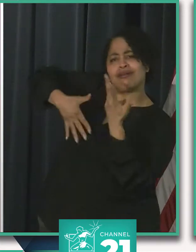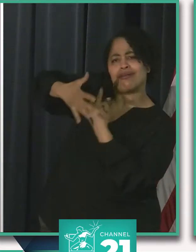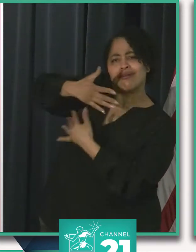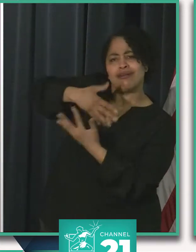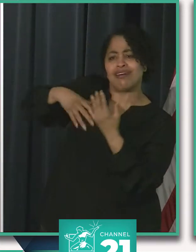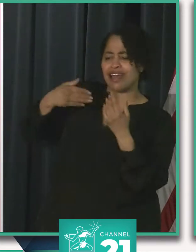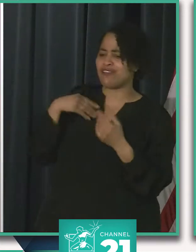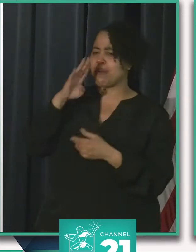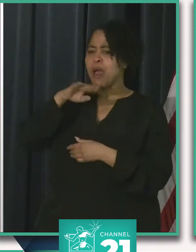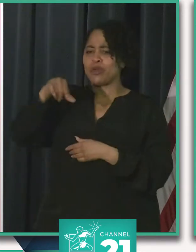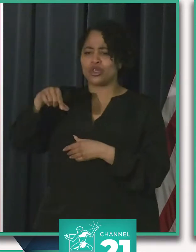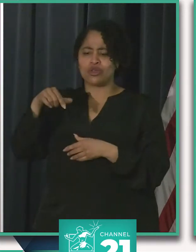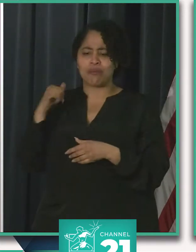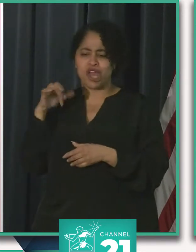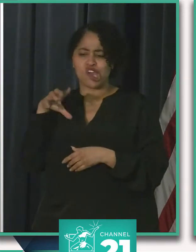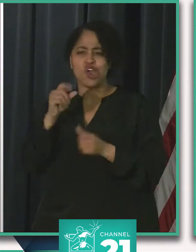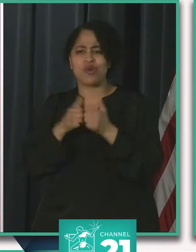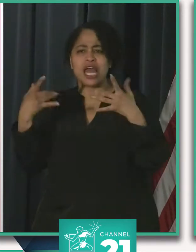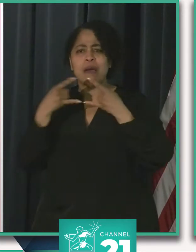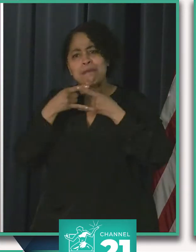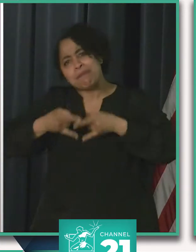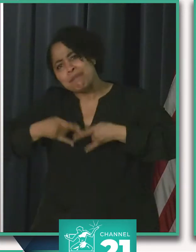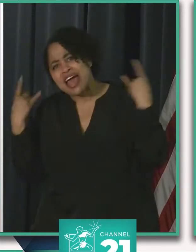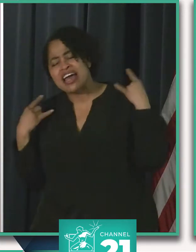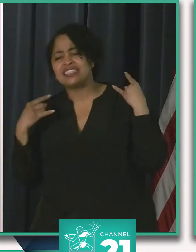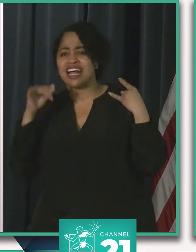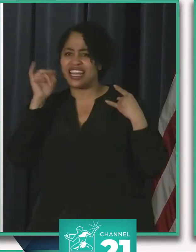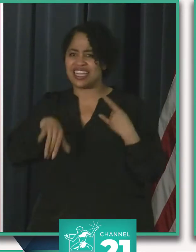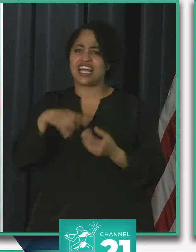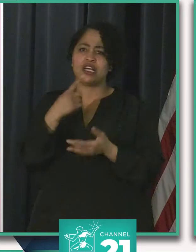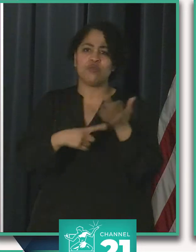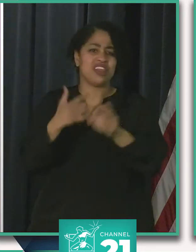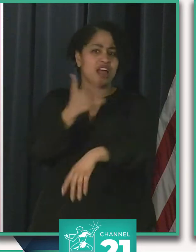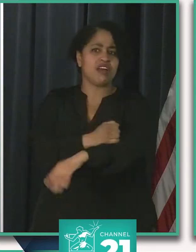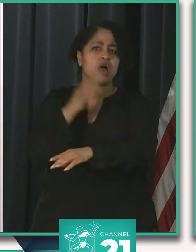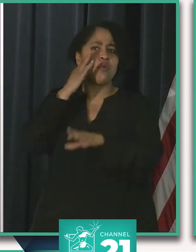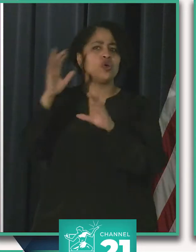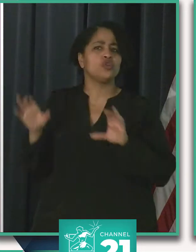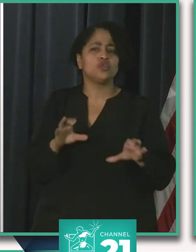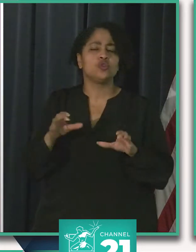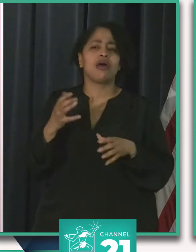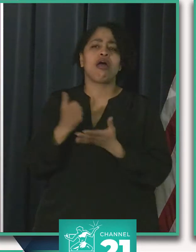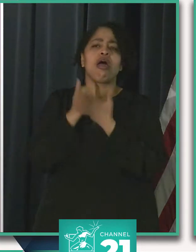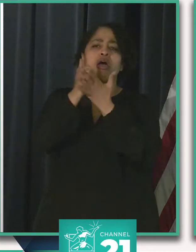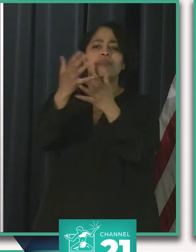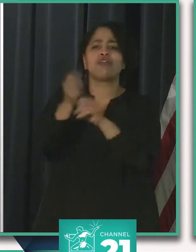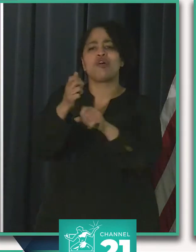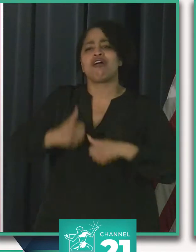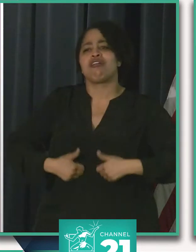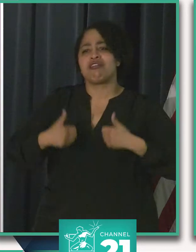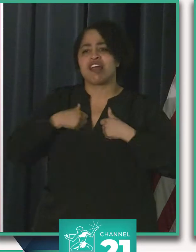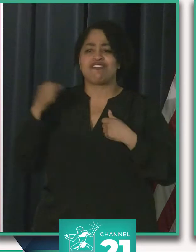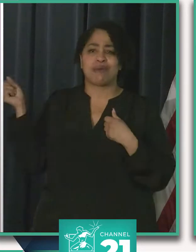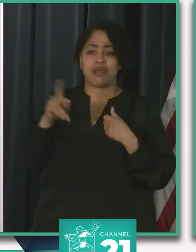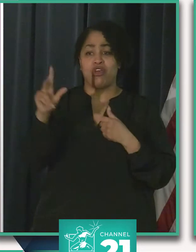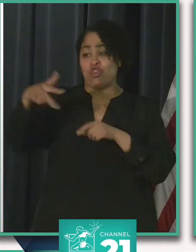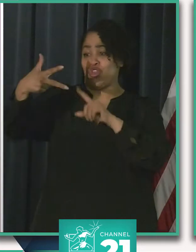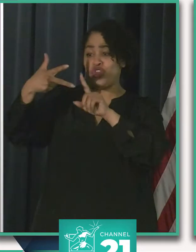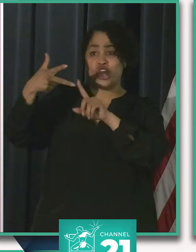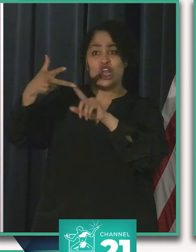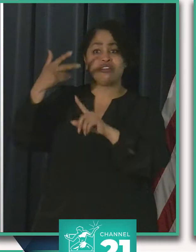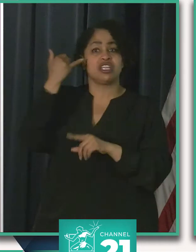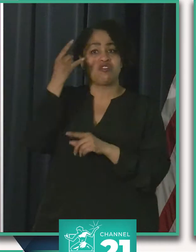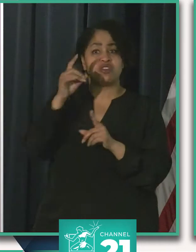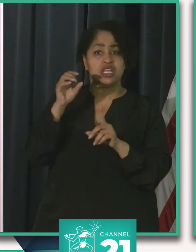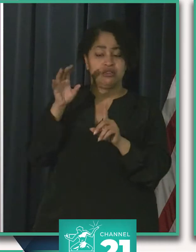a barbecue in the backyard without wearing masks. This is what the vaccine will do. It helps you get your life back. And the third thing is